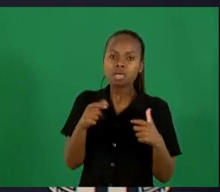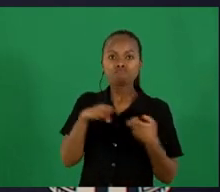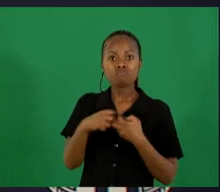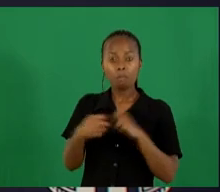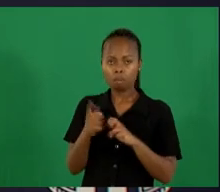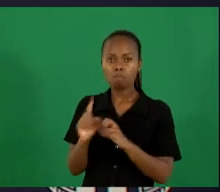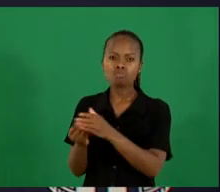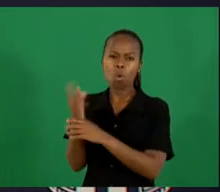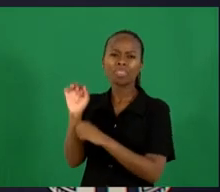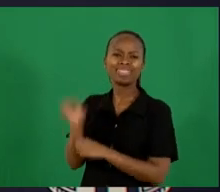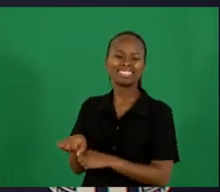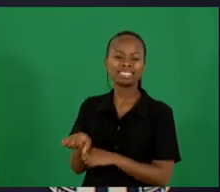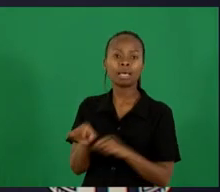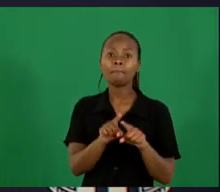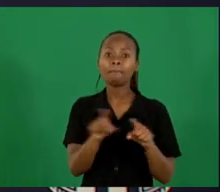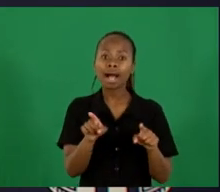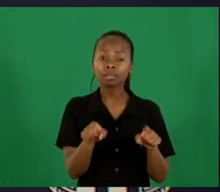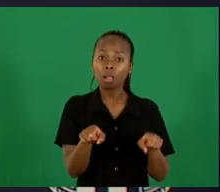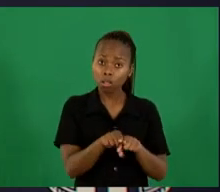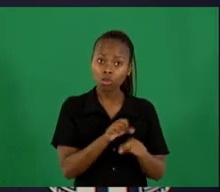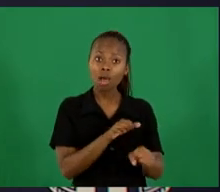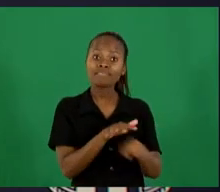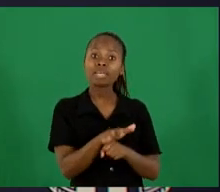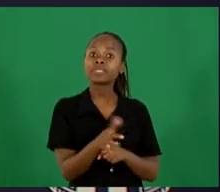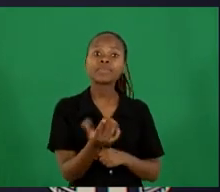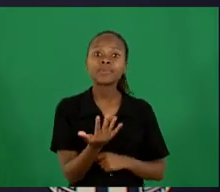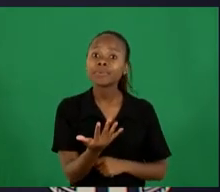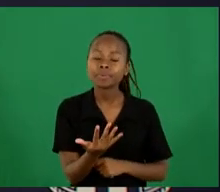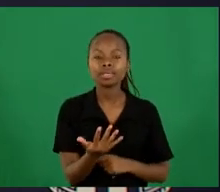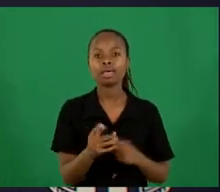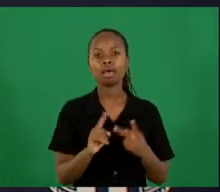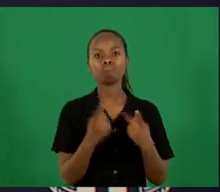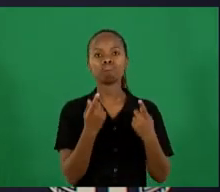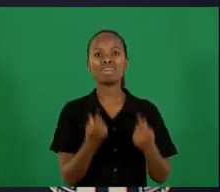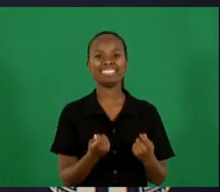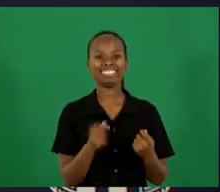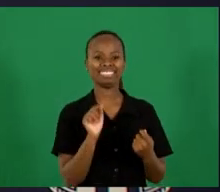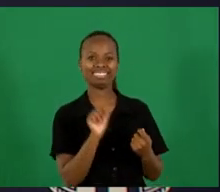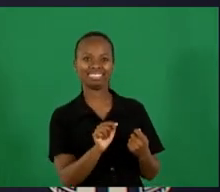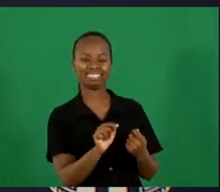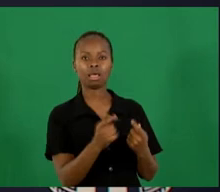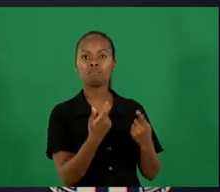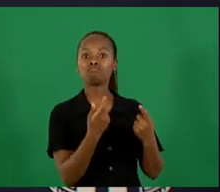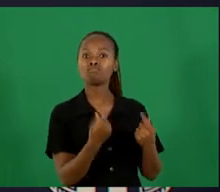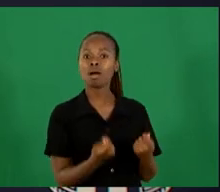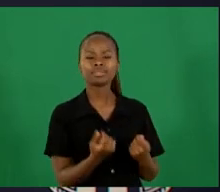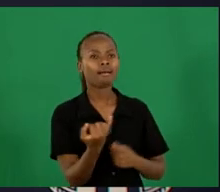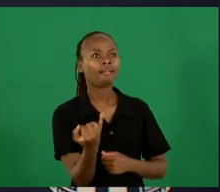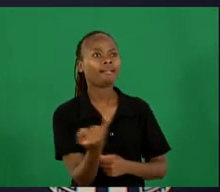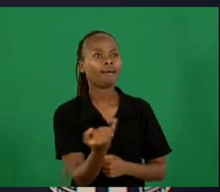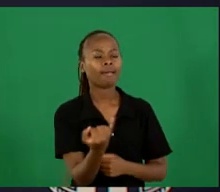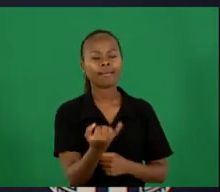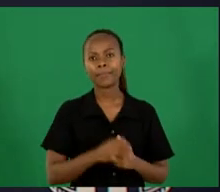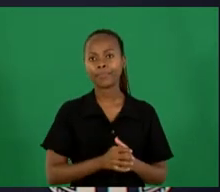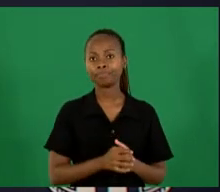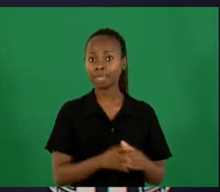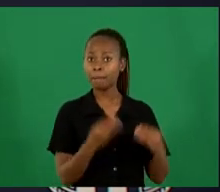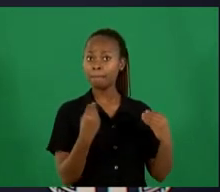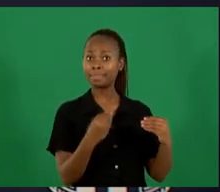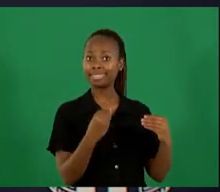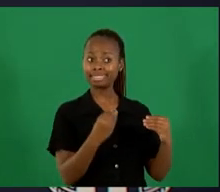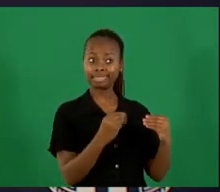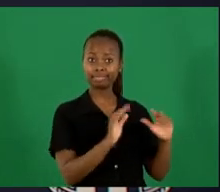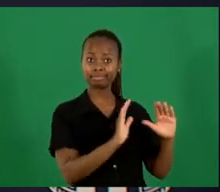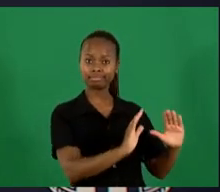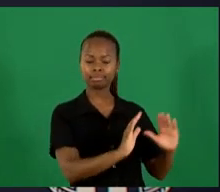also, we believe, has got price effects. It has price effects in the sense that businesses and